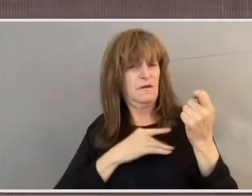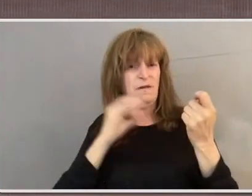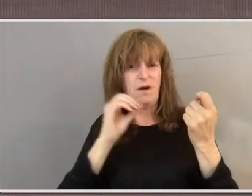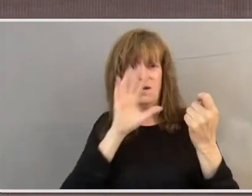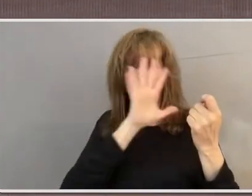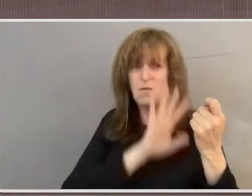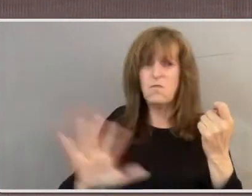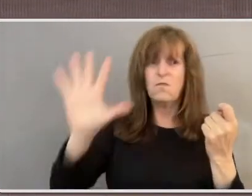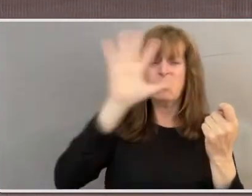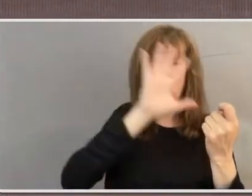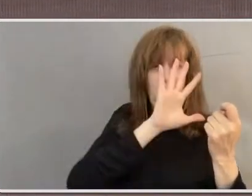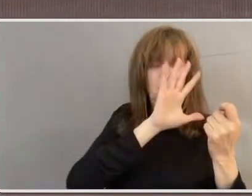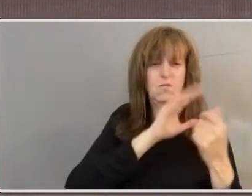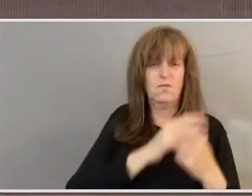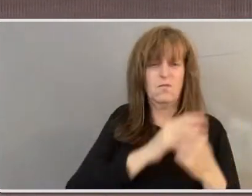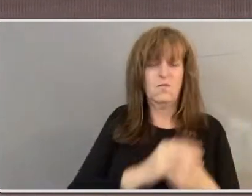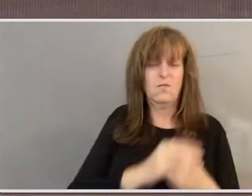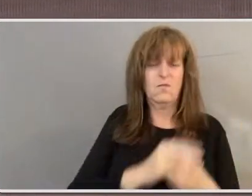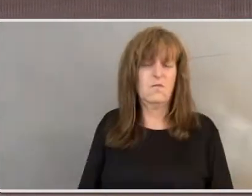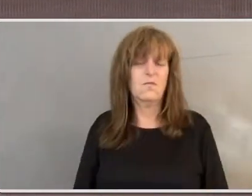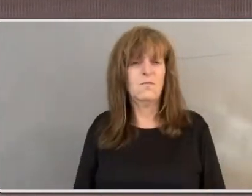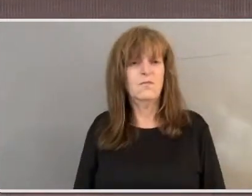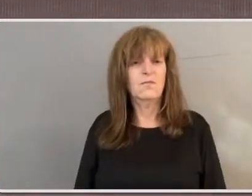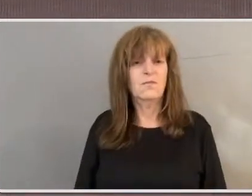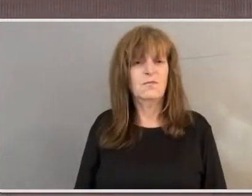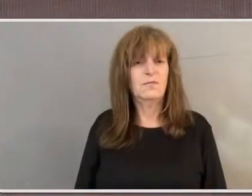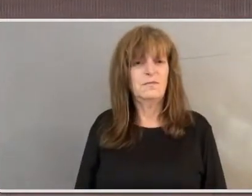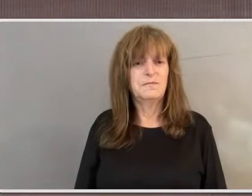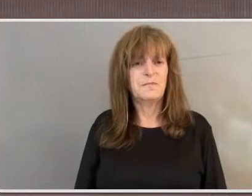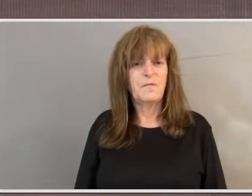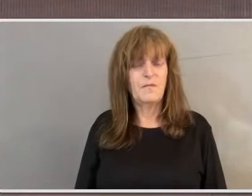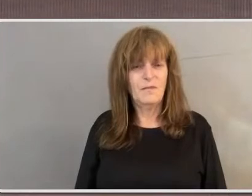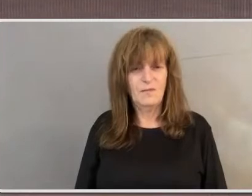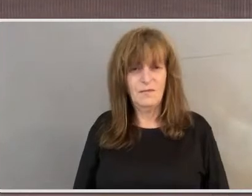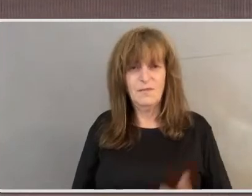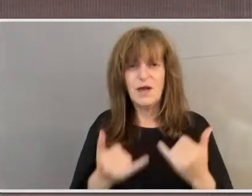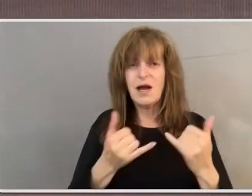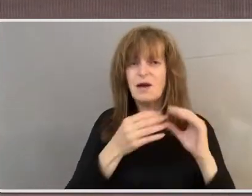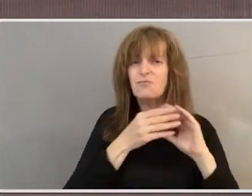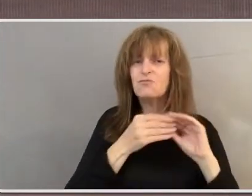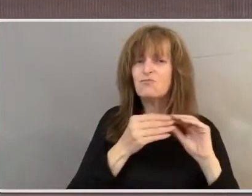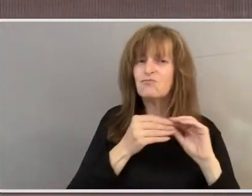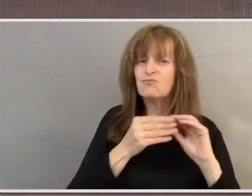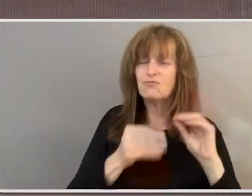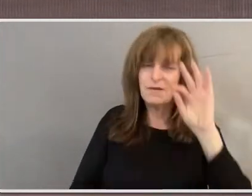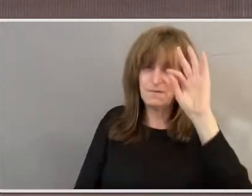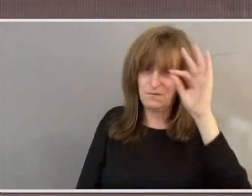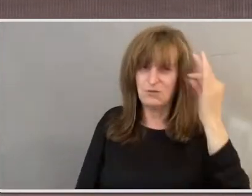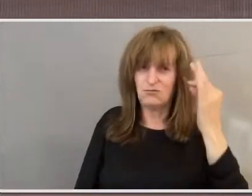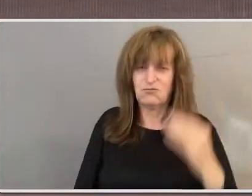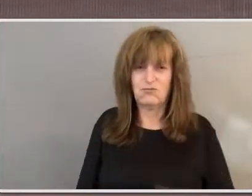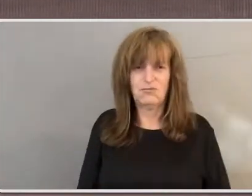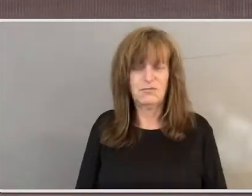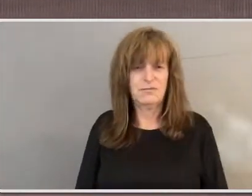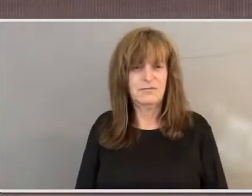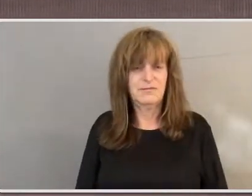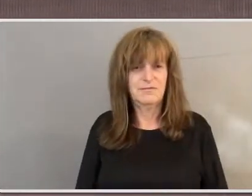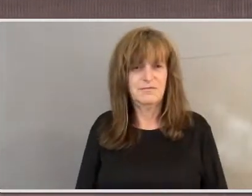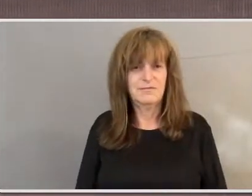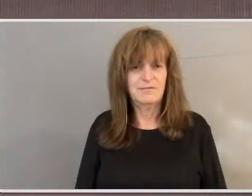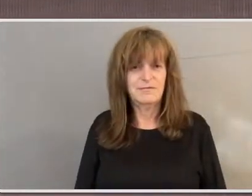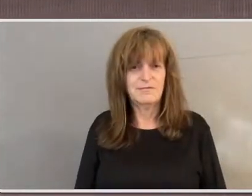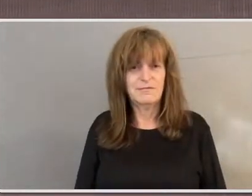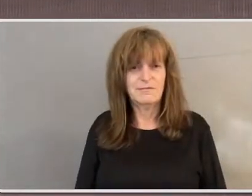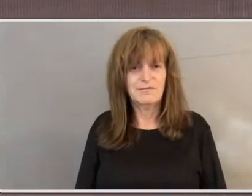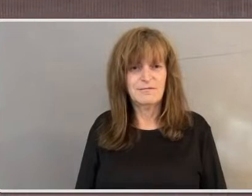une tradition d'une grande importance pour notre province. These lands on which we gather, covered